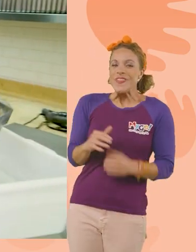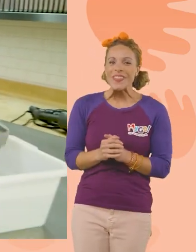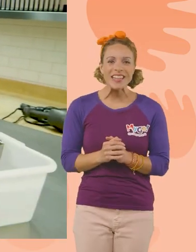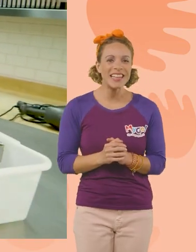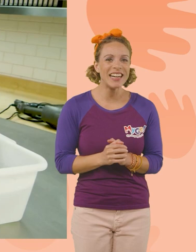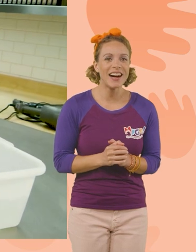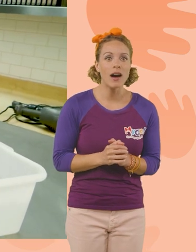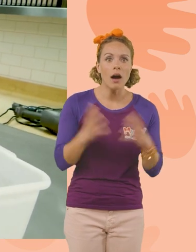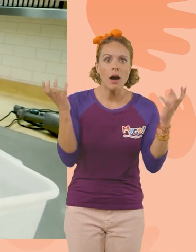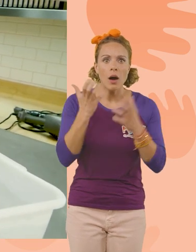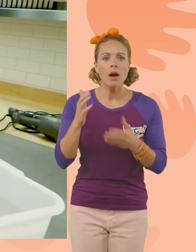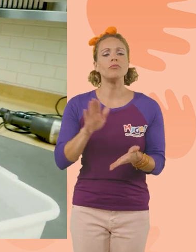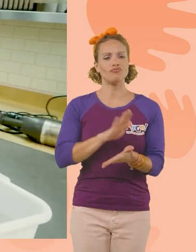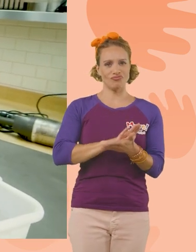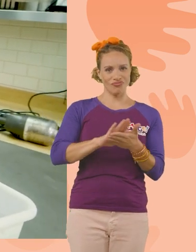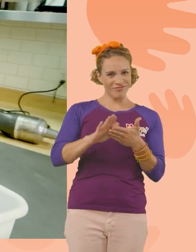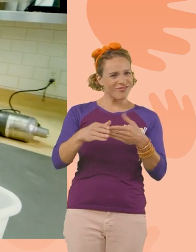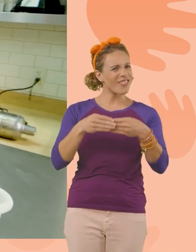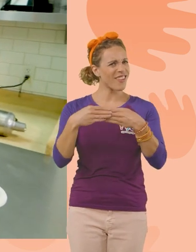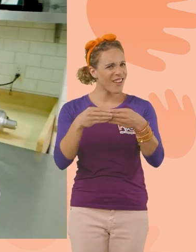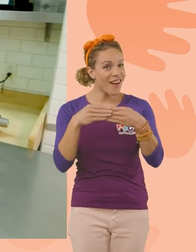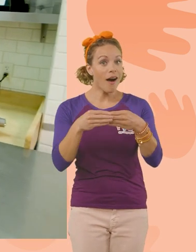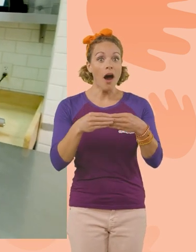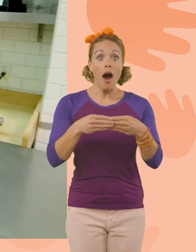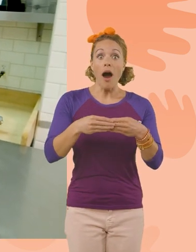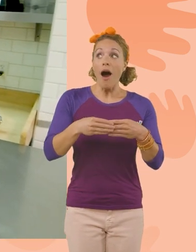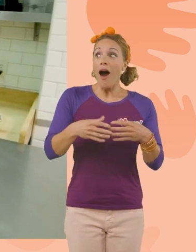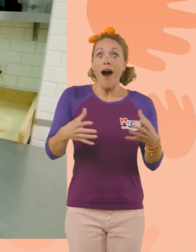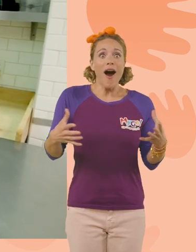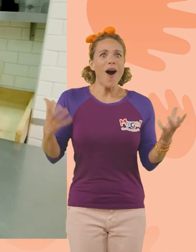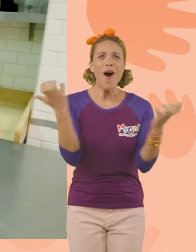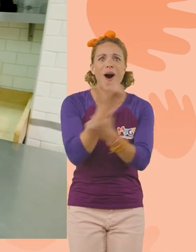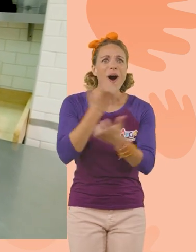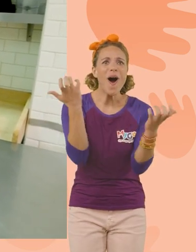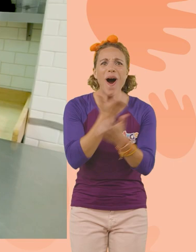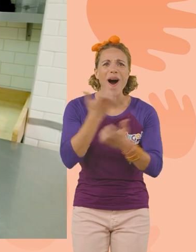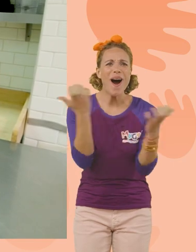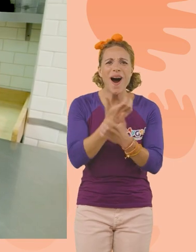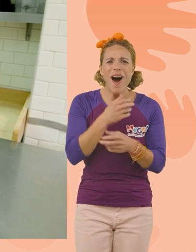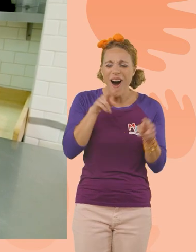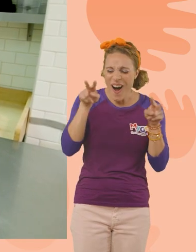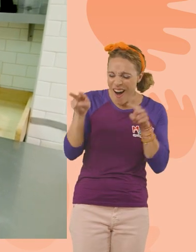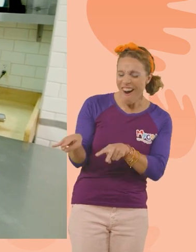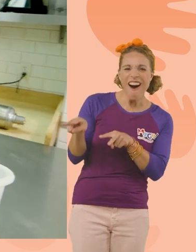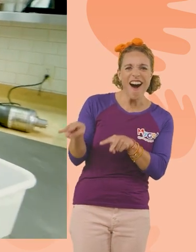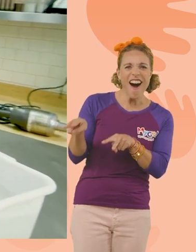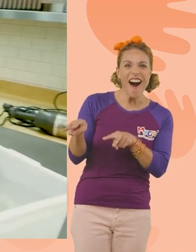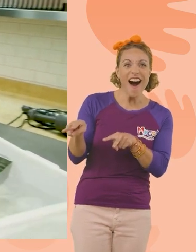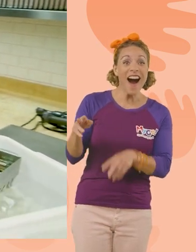use. Oh, me too. Whoa. Look at the nice and loose.